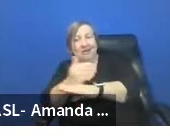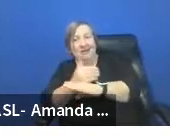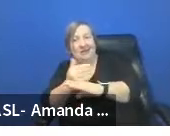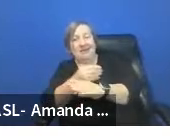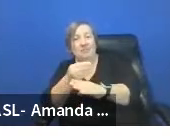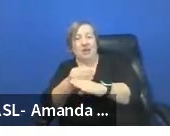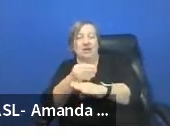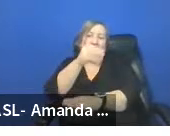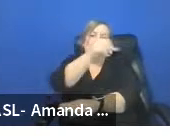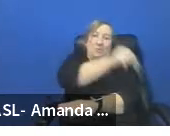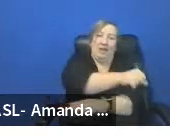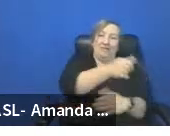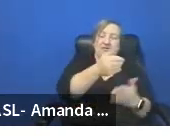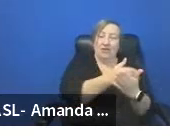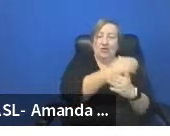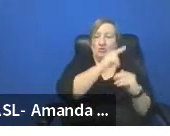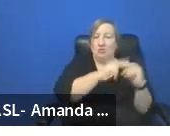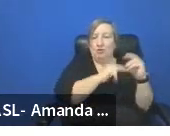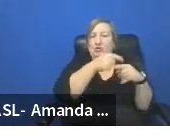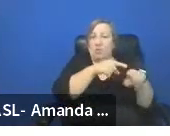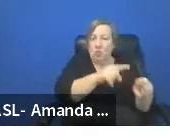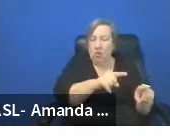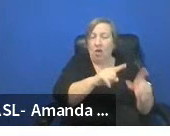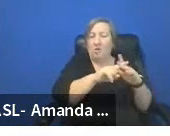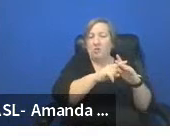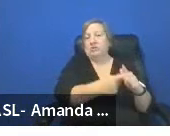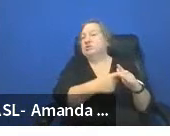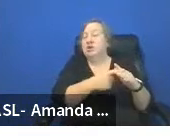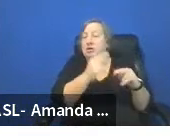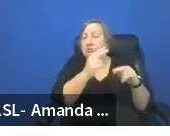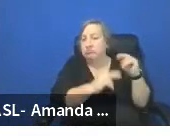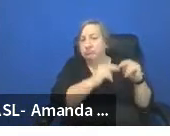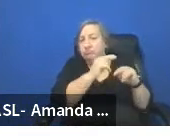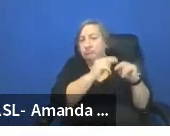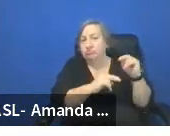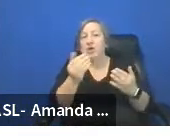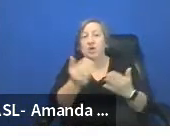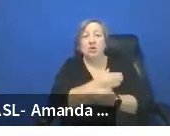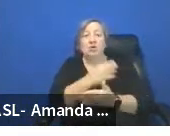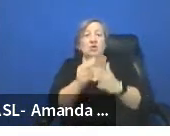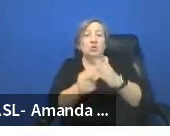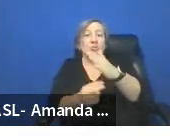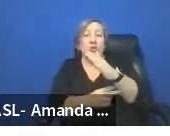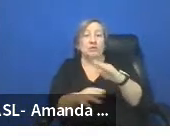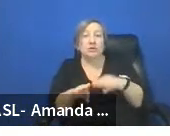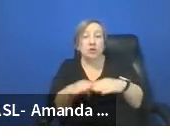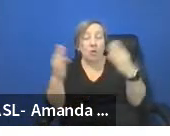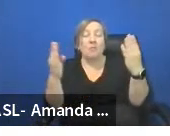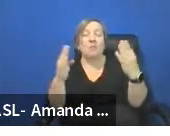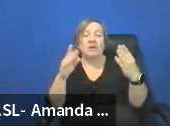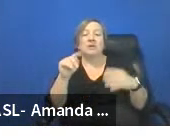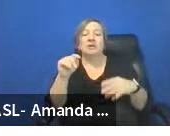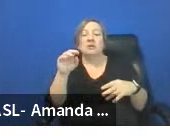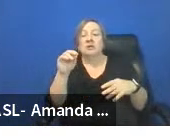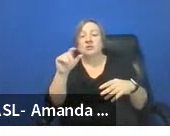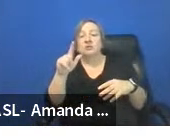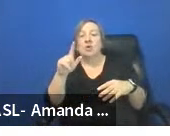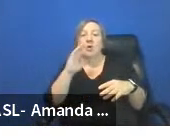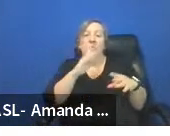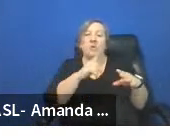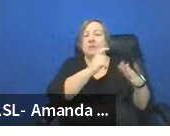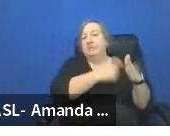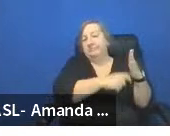construction, even during that time, once construction starts. And then when a new bridge opens, then the tolling would permanently shift over to the new